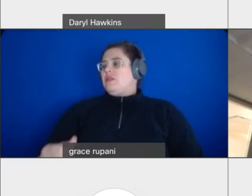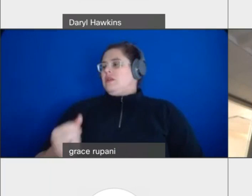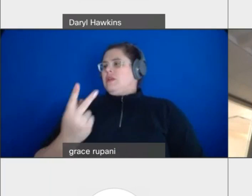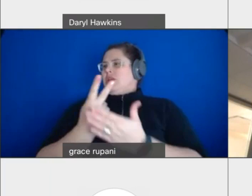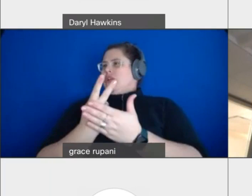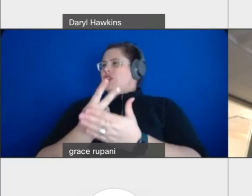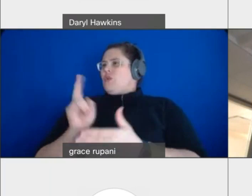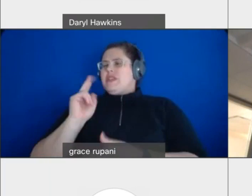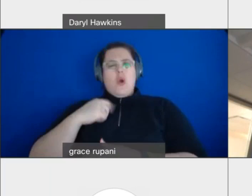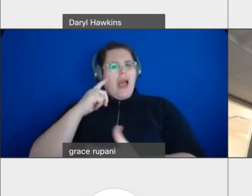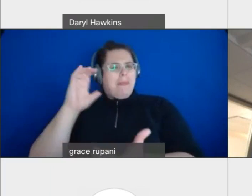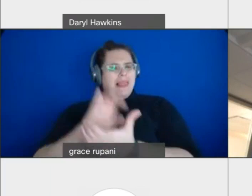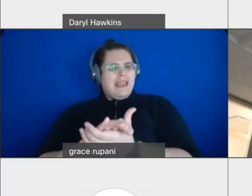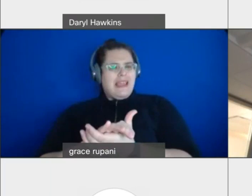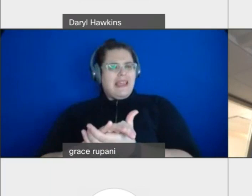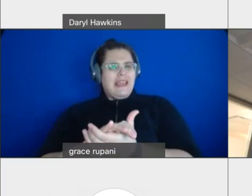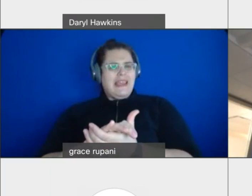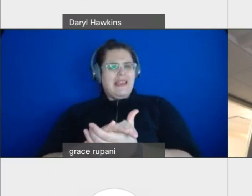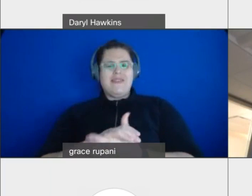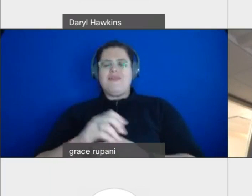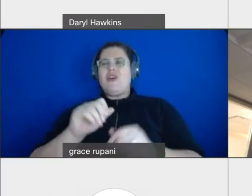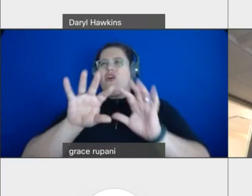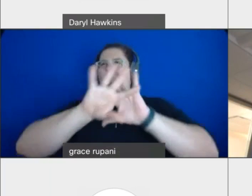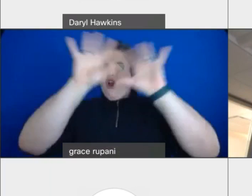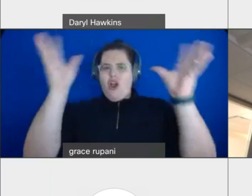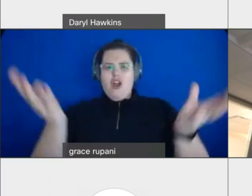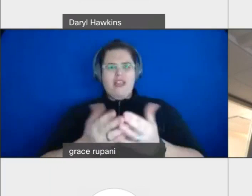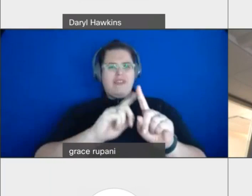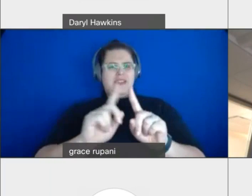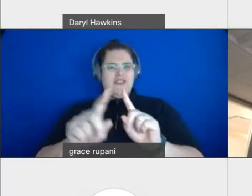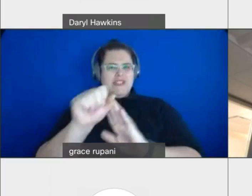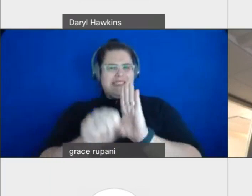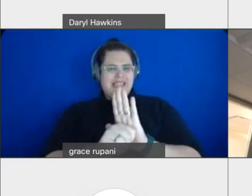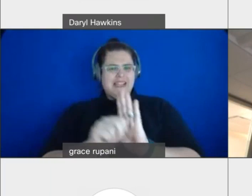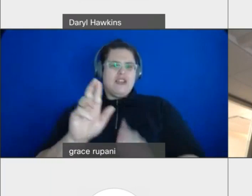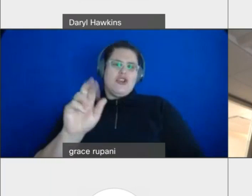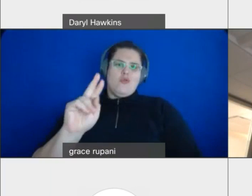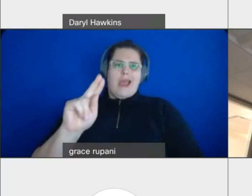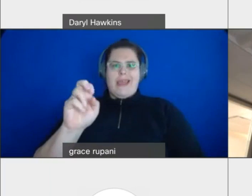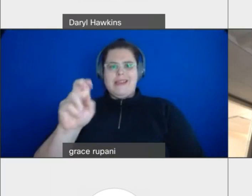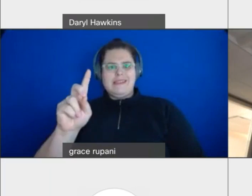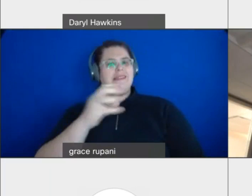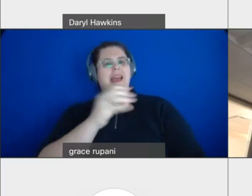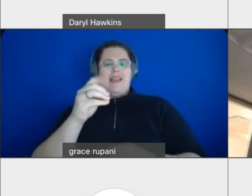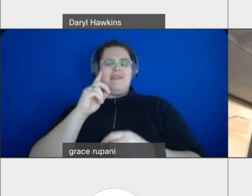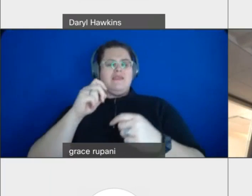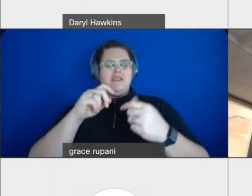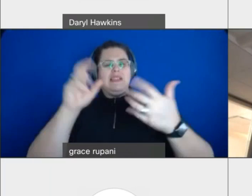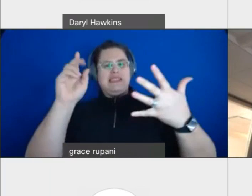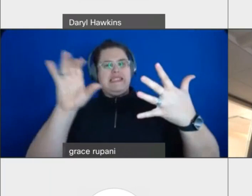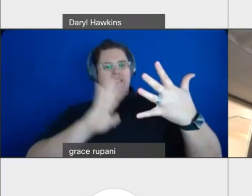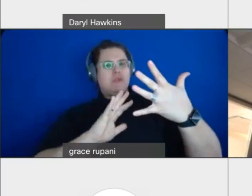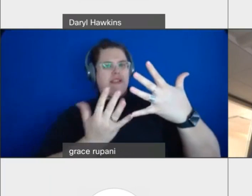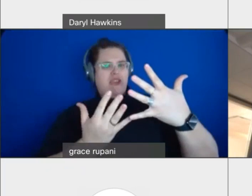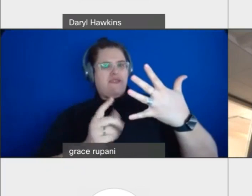of distributing the vaccine to its citizenry. And while I've heard people have grave concern about